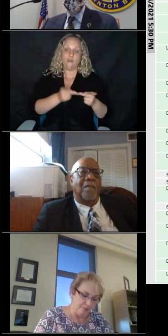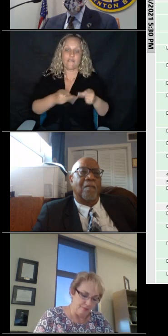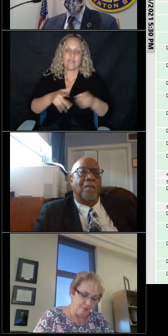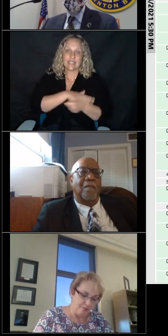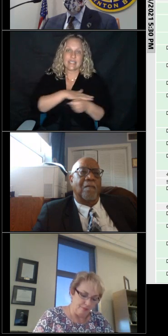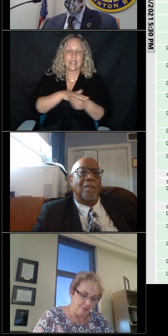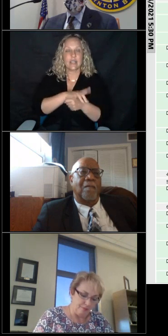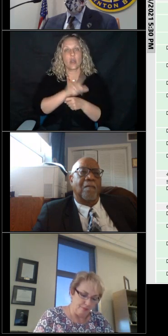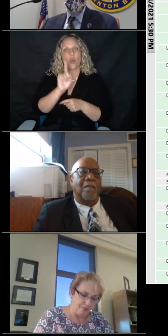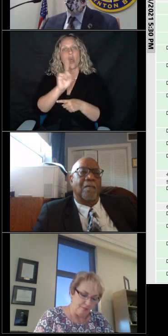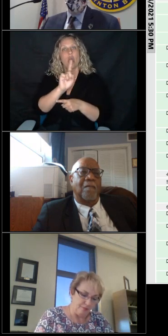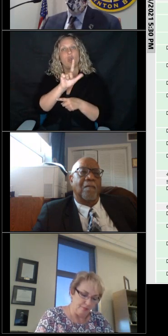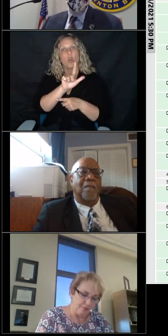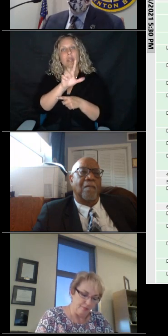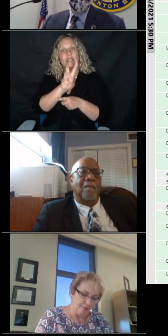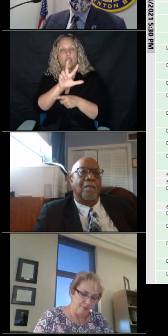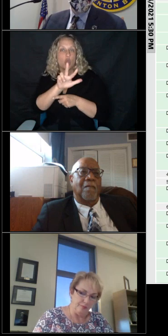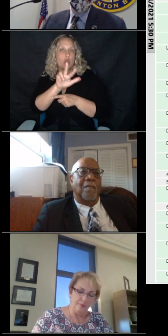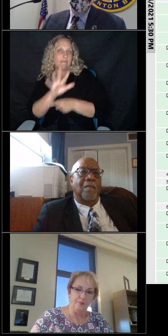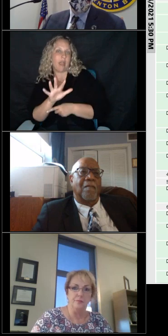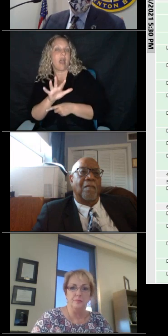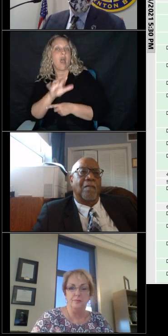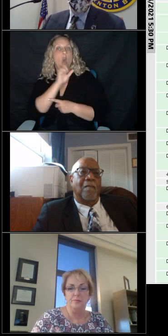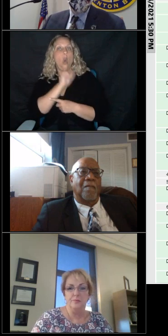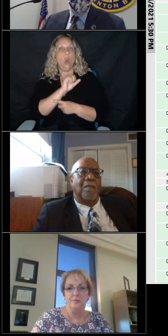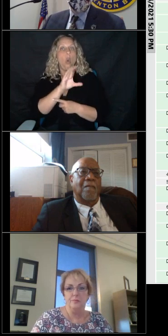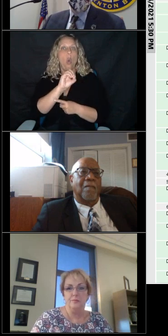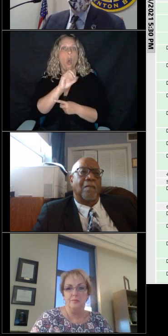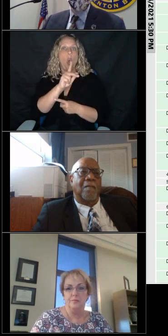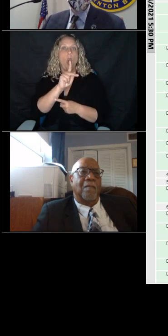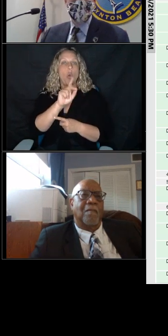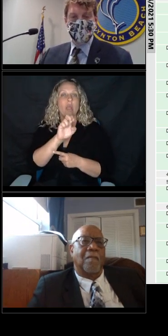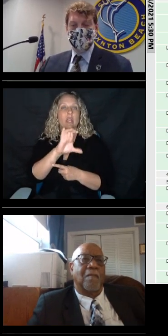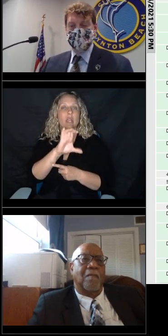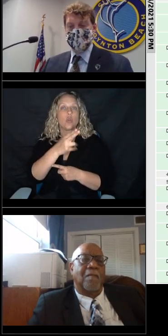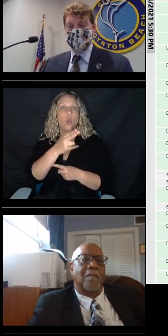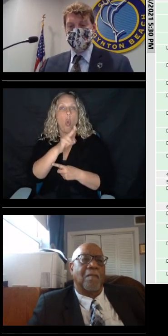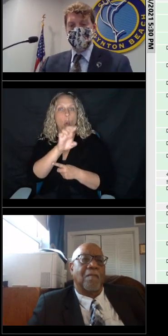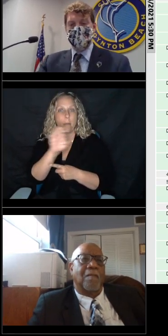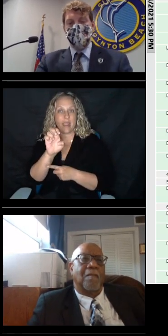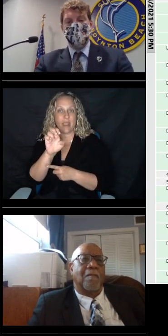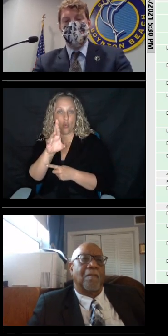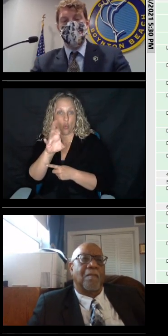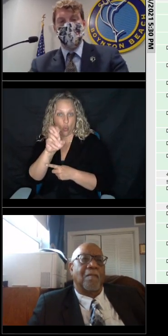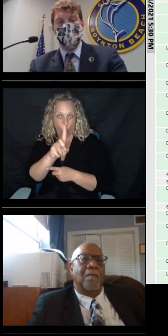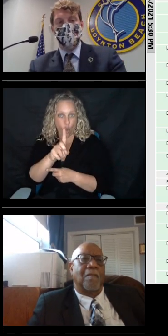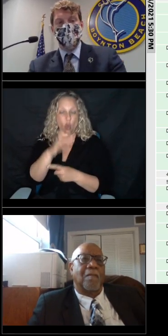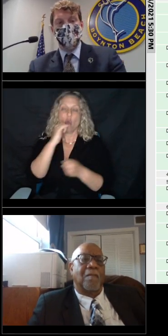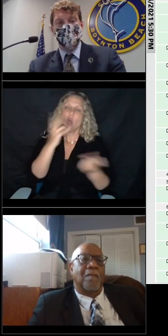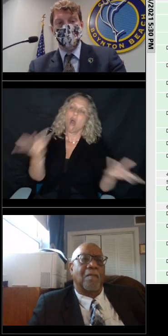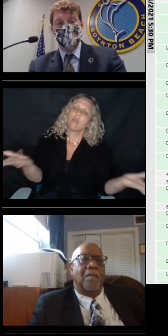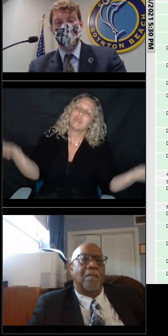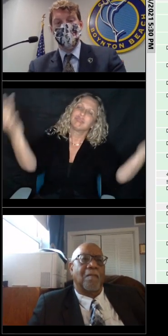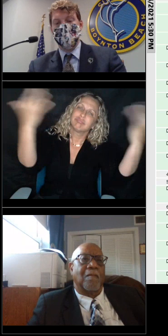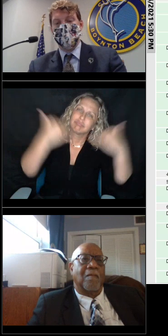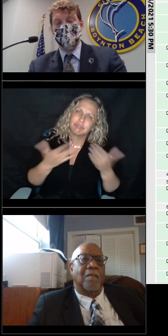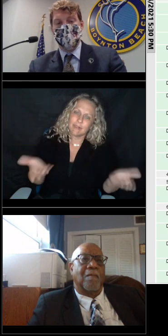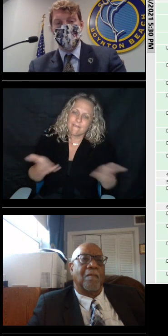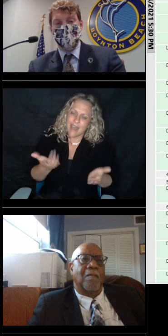at 2635 Old Okeechobee Road. So I want to invite all the community to come out and